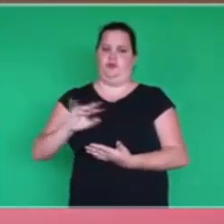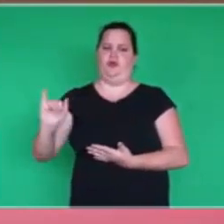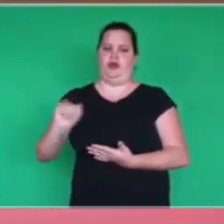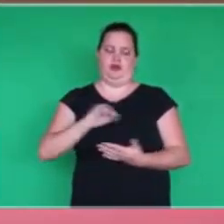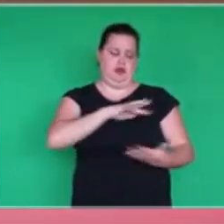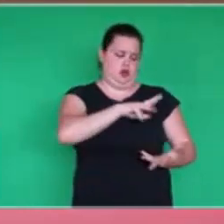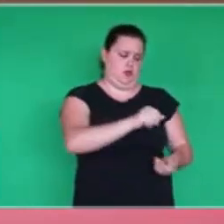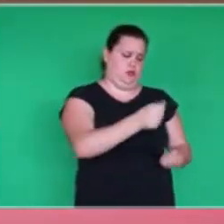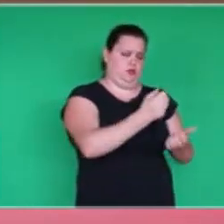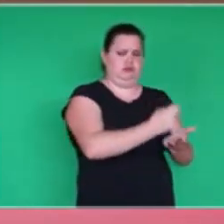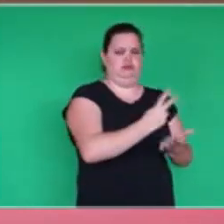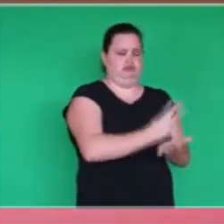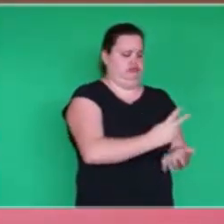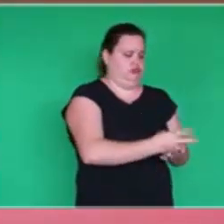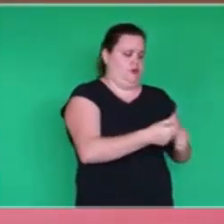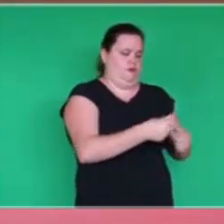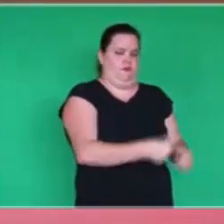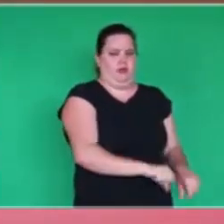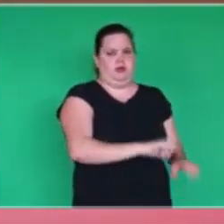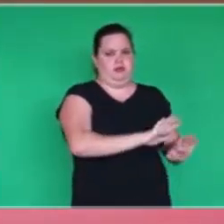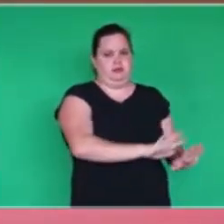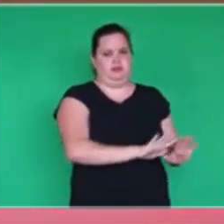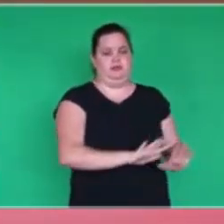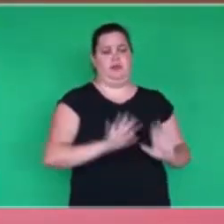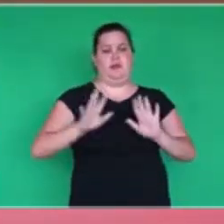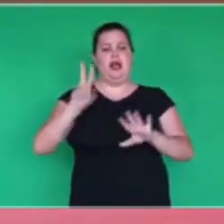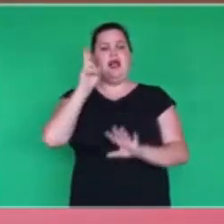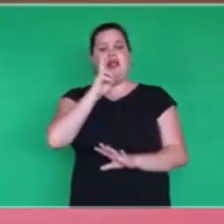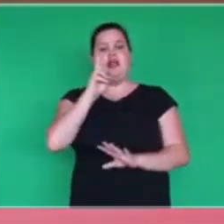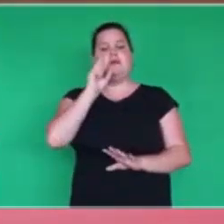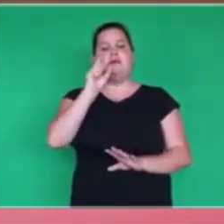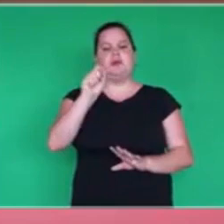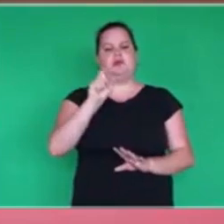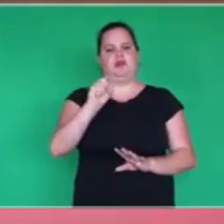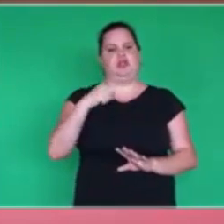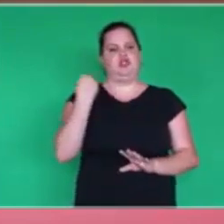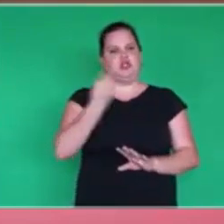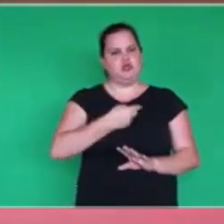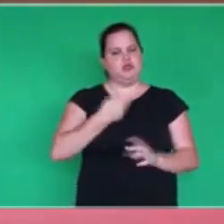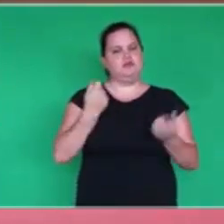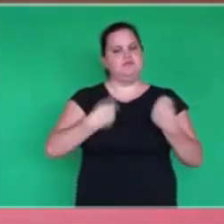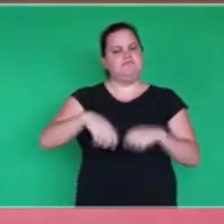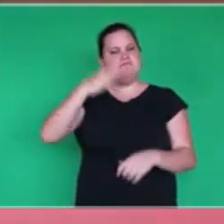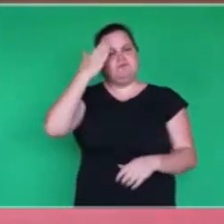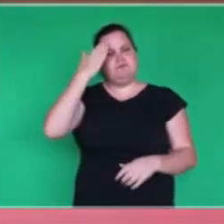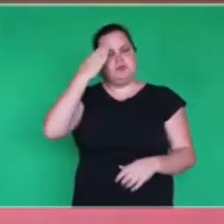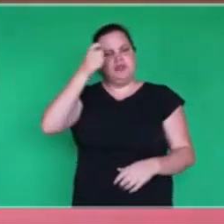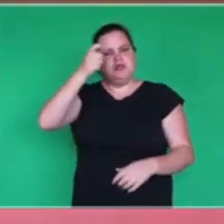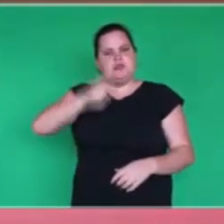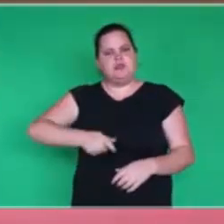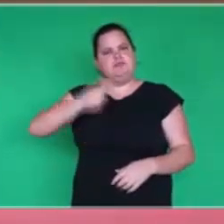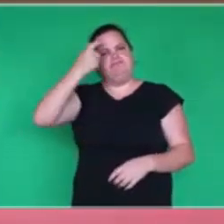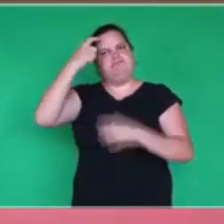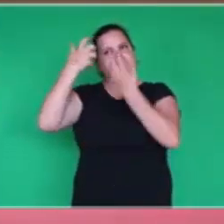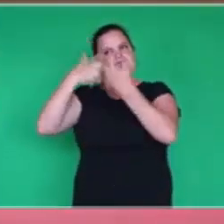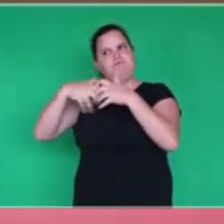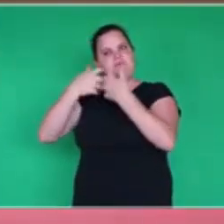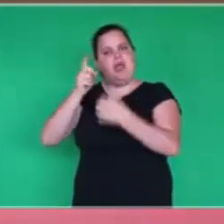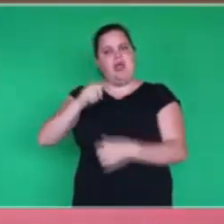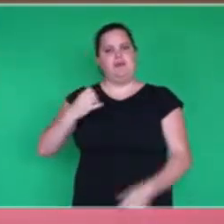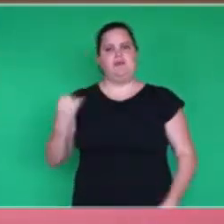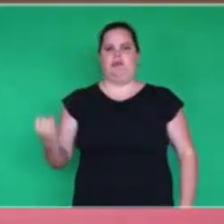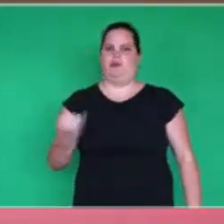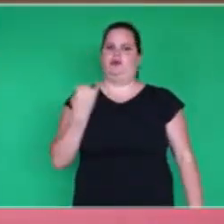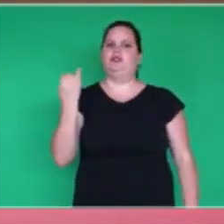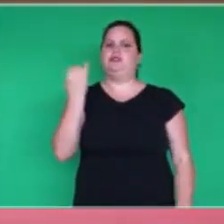That is why it's important for us to discern this final moment, as seen in the book of Revelations, a